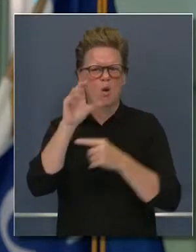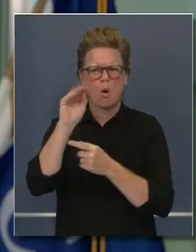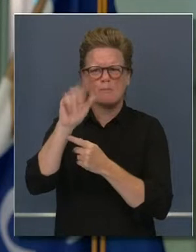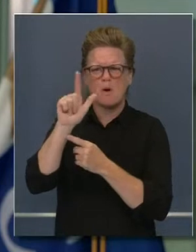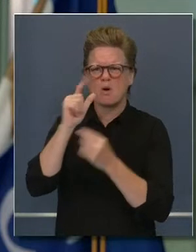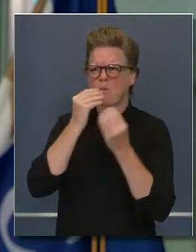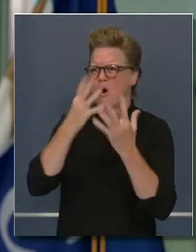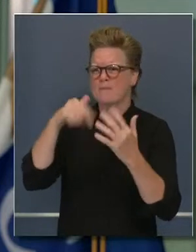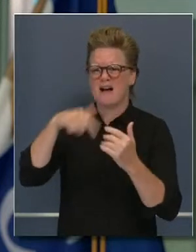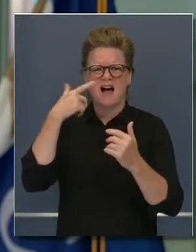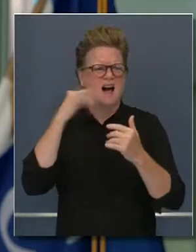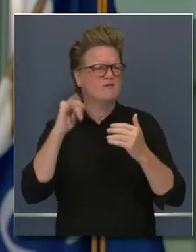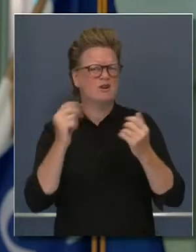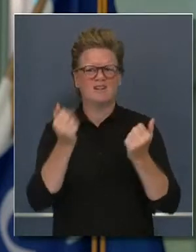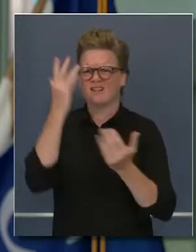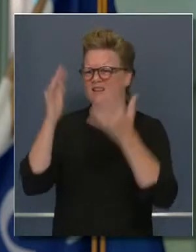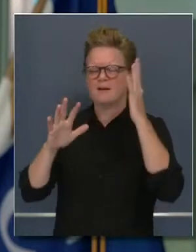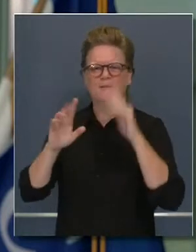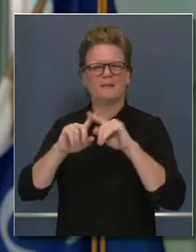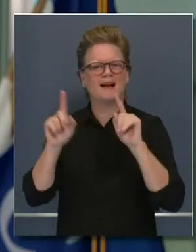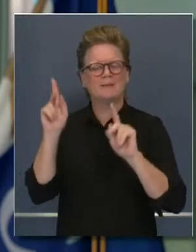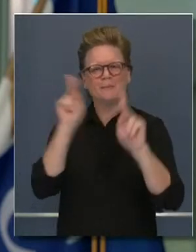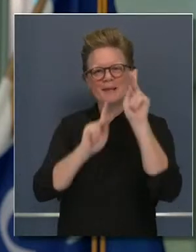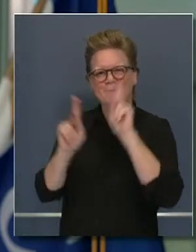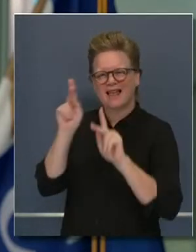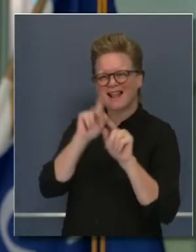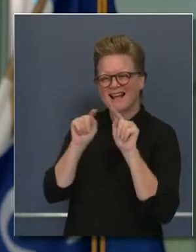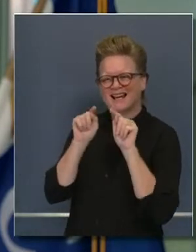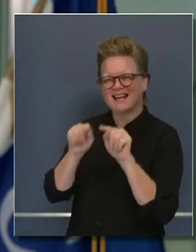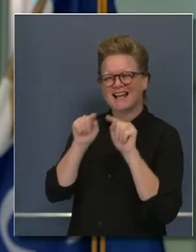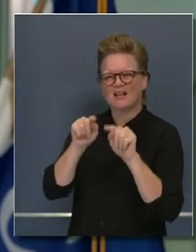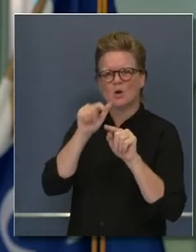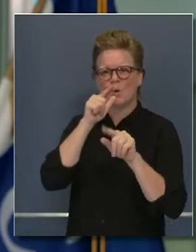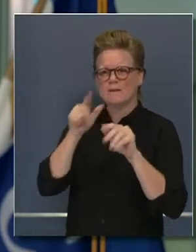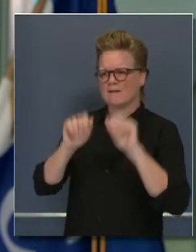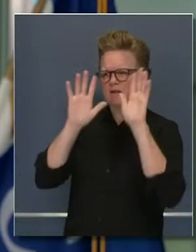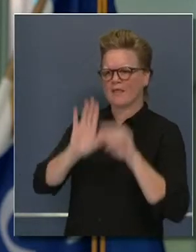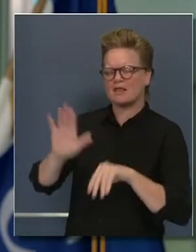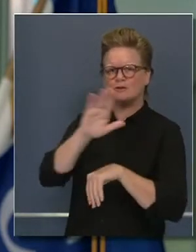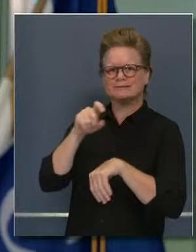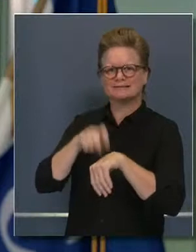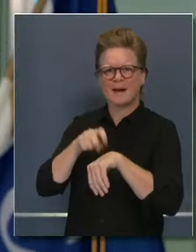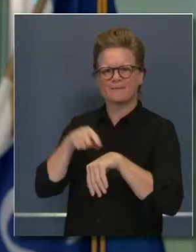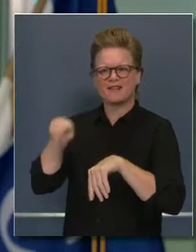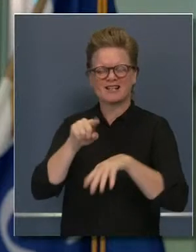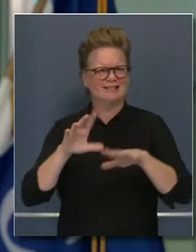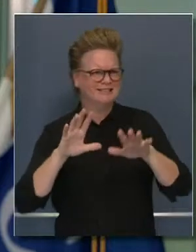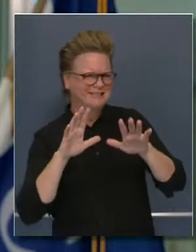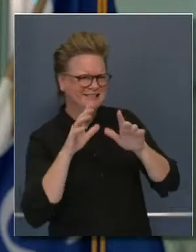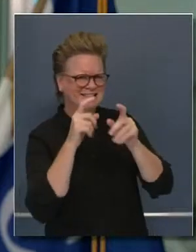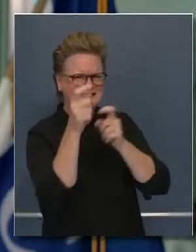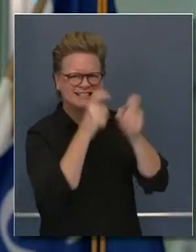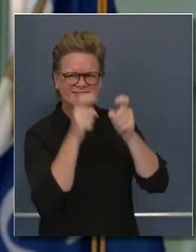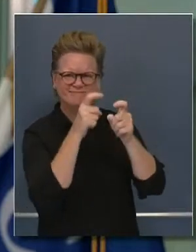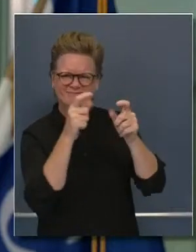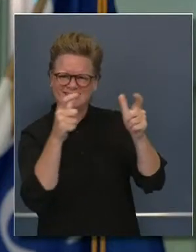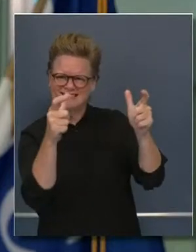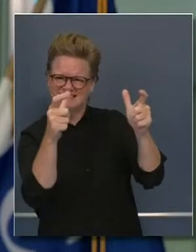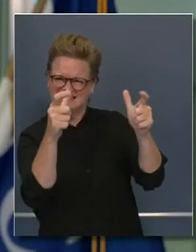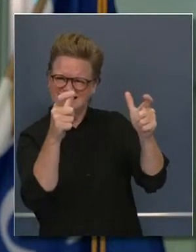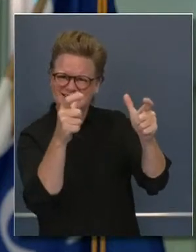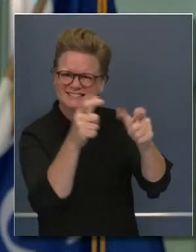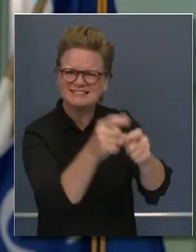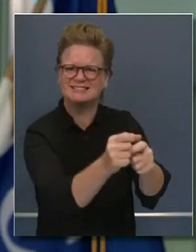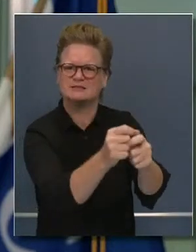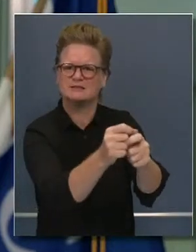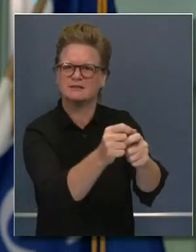are remarkable these moments and selfless in these moments. And again, that was exampled over the weekend in these